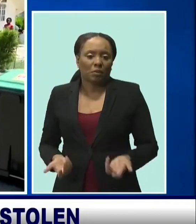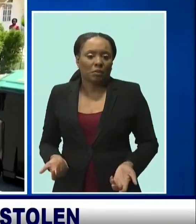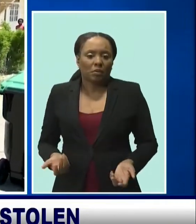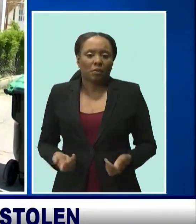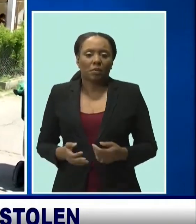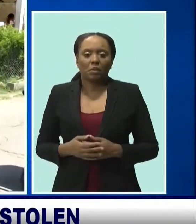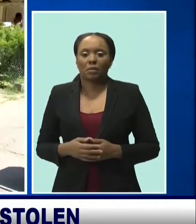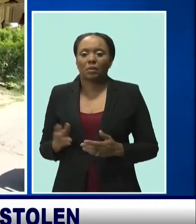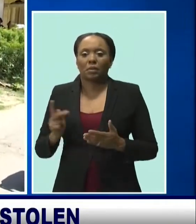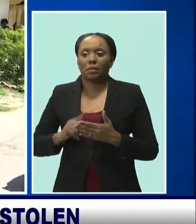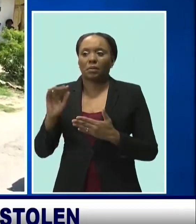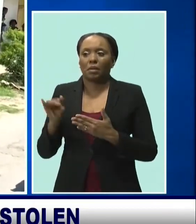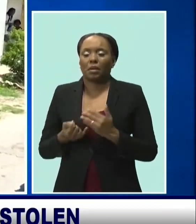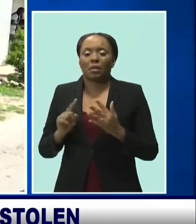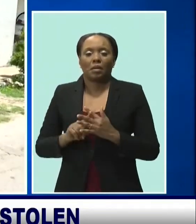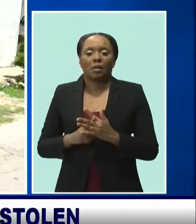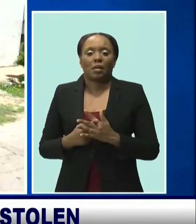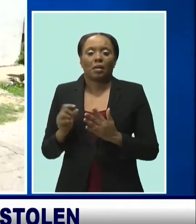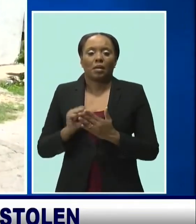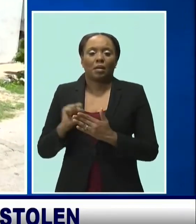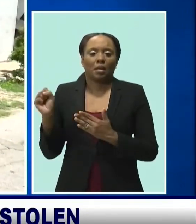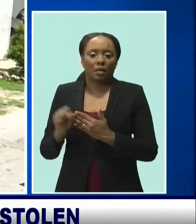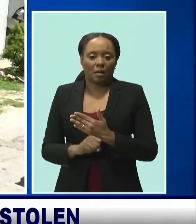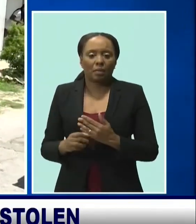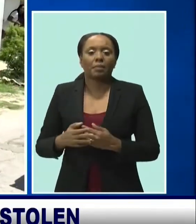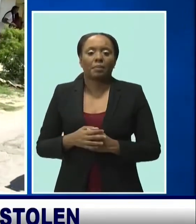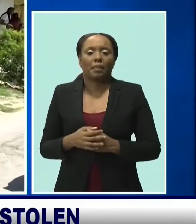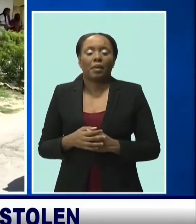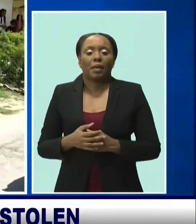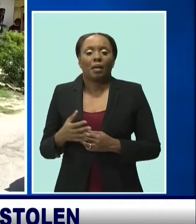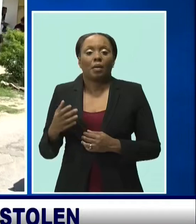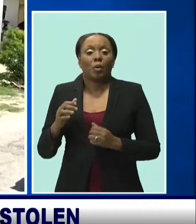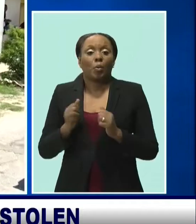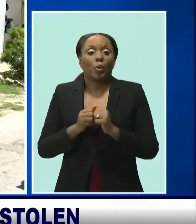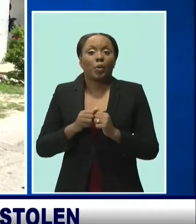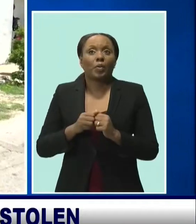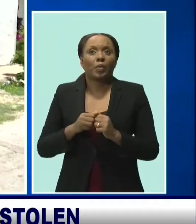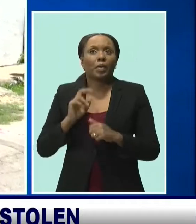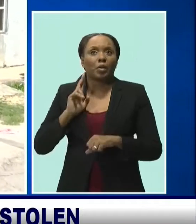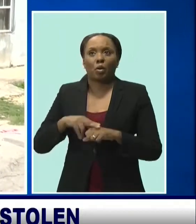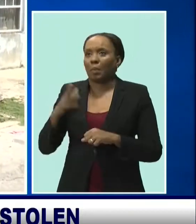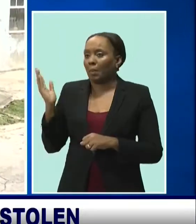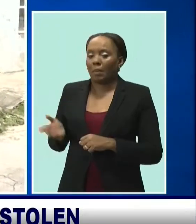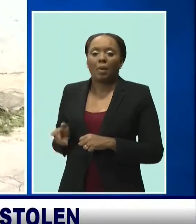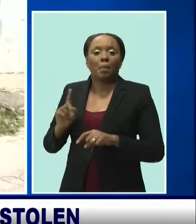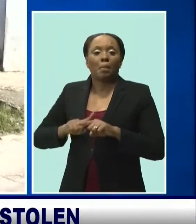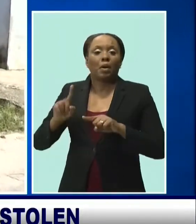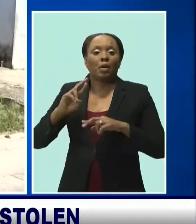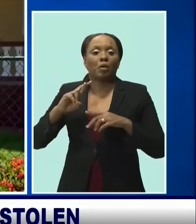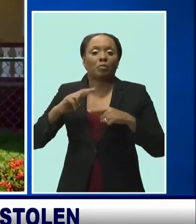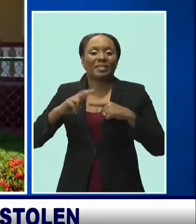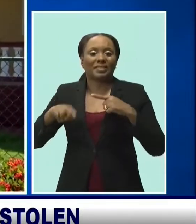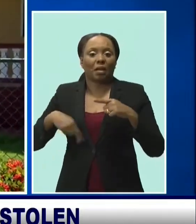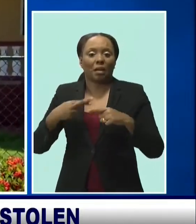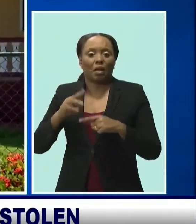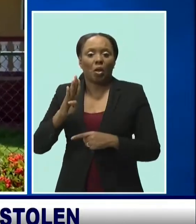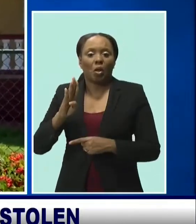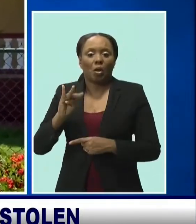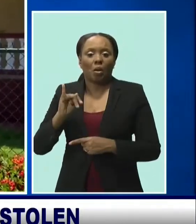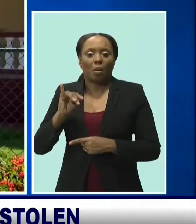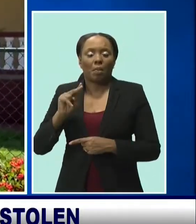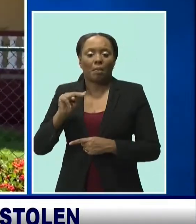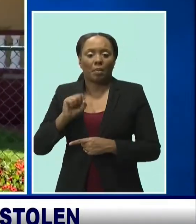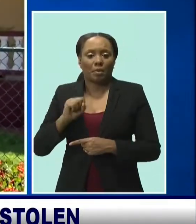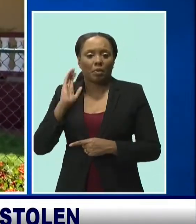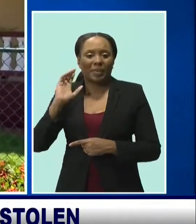The project was launched in late September with waste bins, while the recycling bins are expected to be phased into the program later.